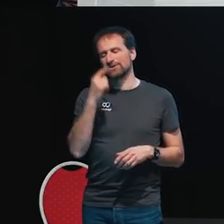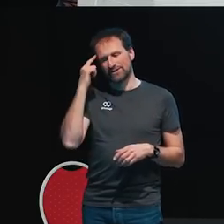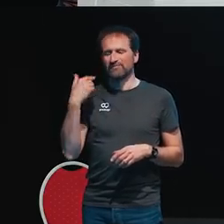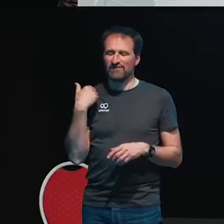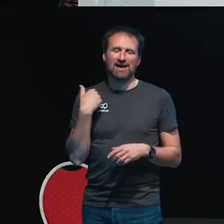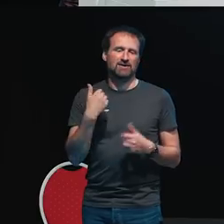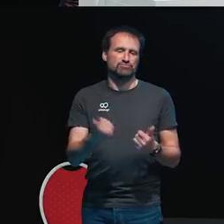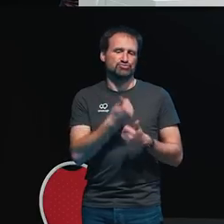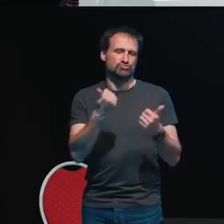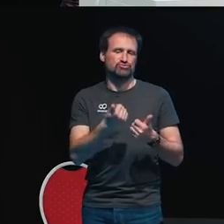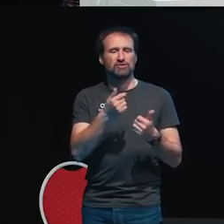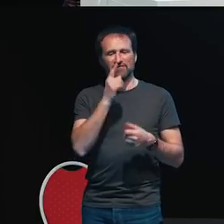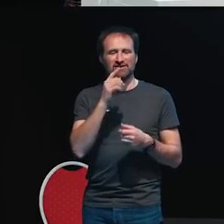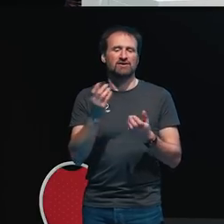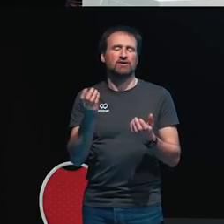have.